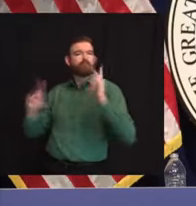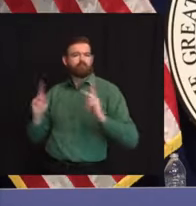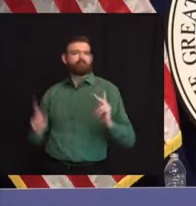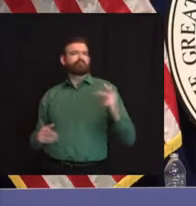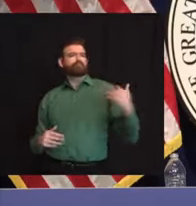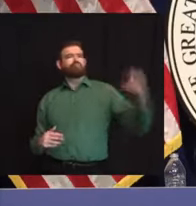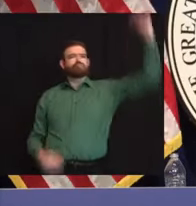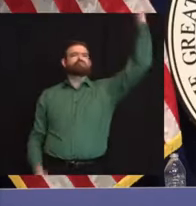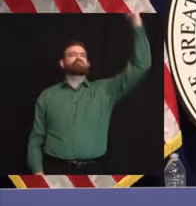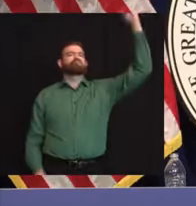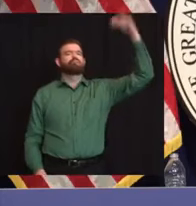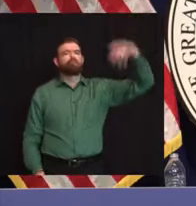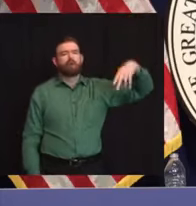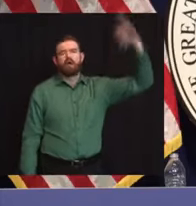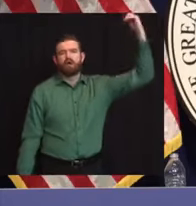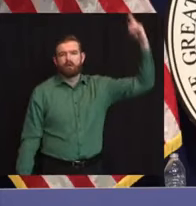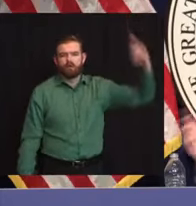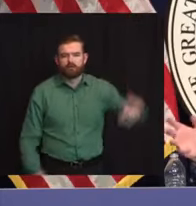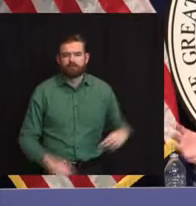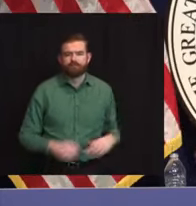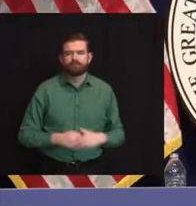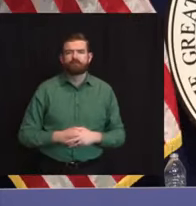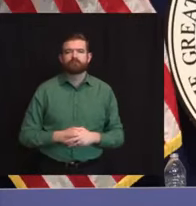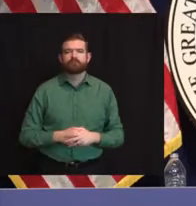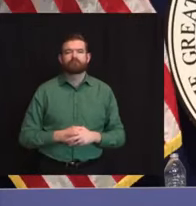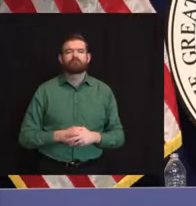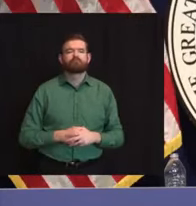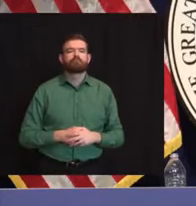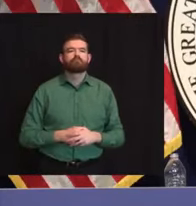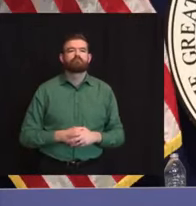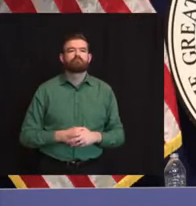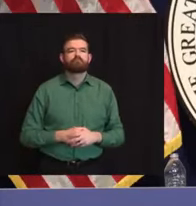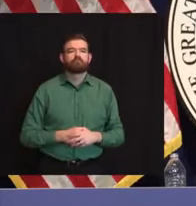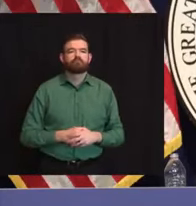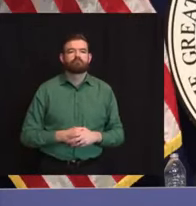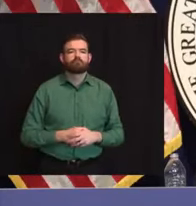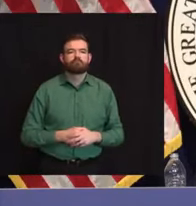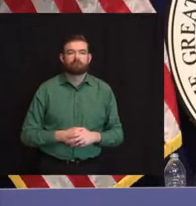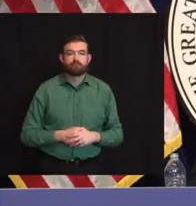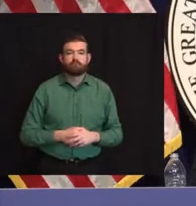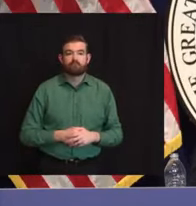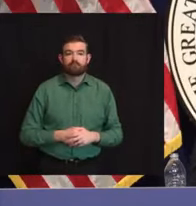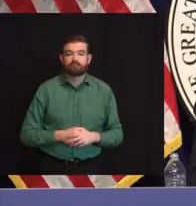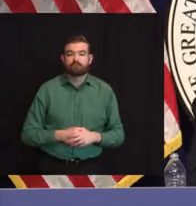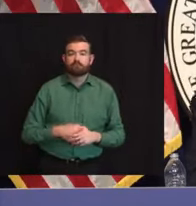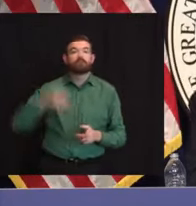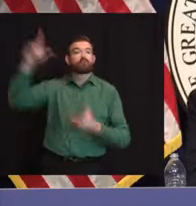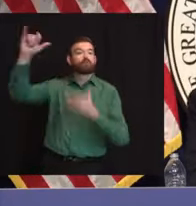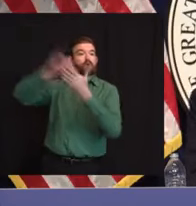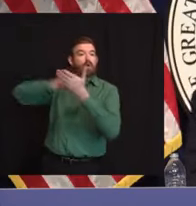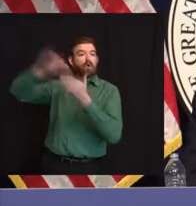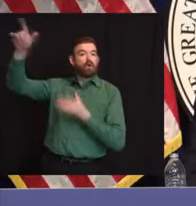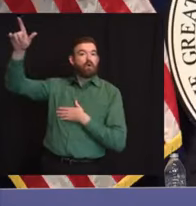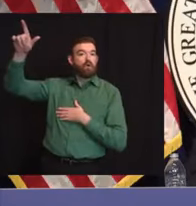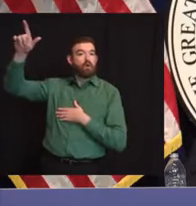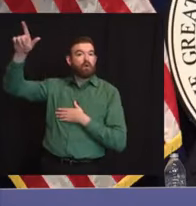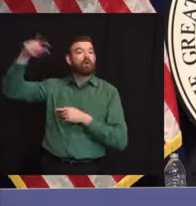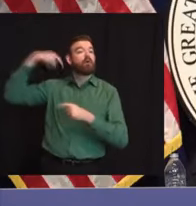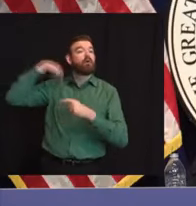a beginning to square the circle with the New York City reality in terms of the Hispanic, the Latinx population.